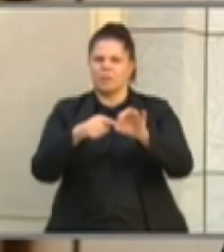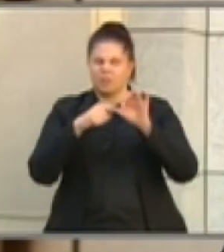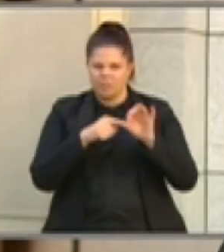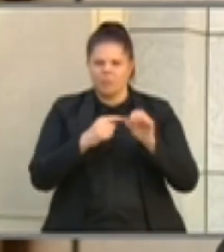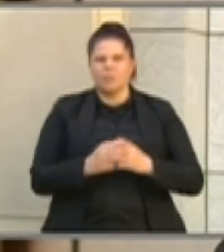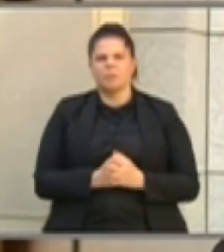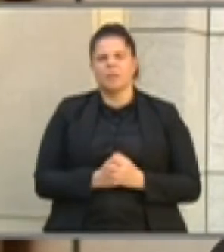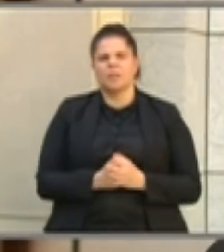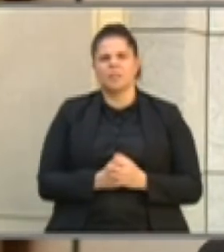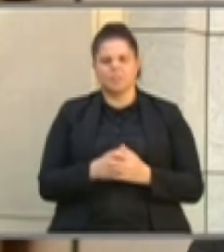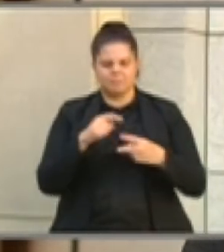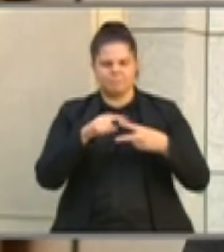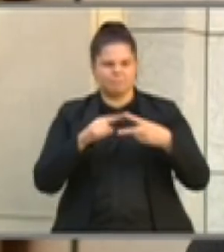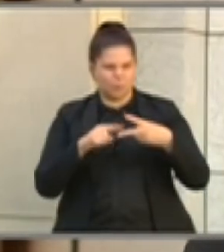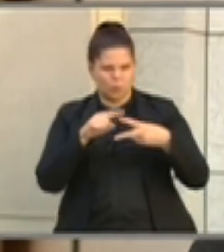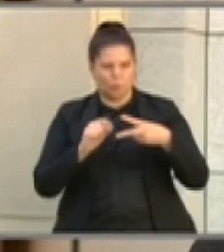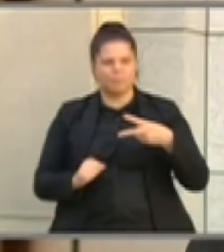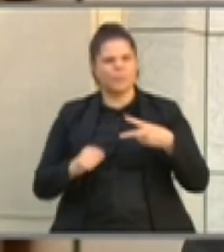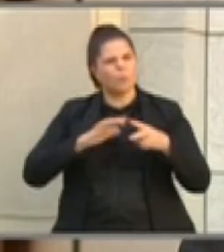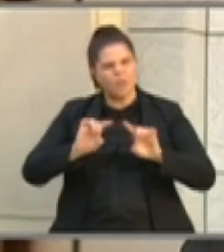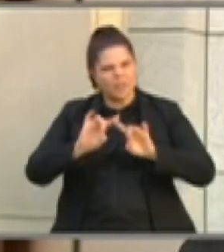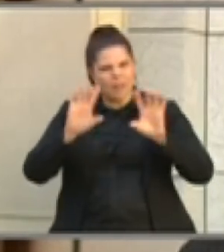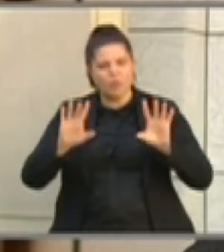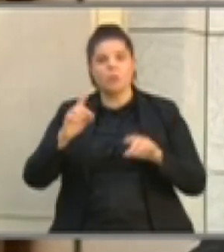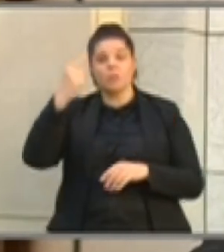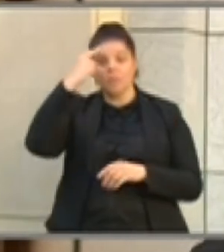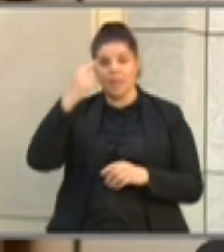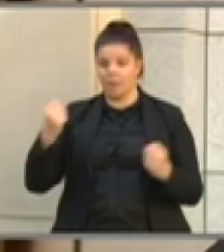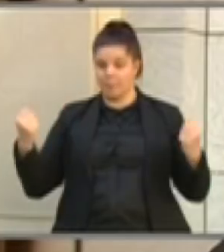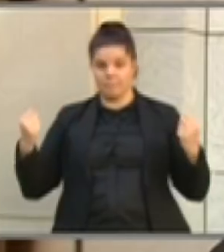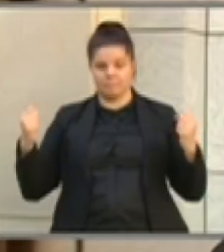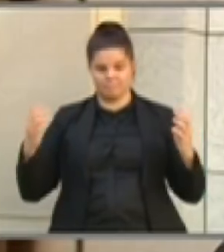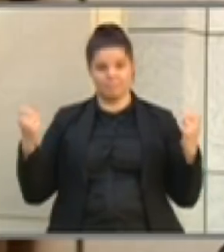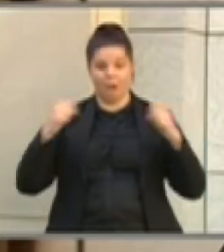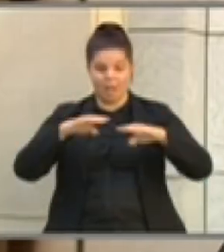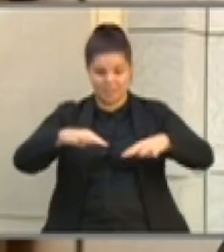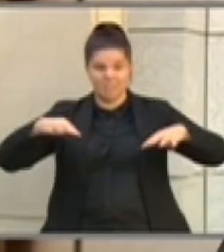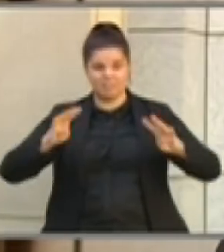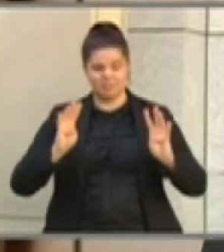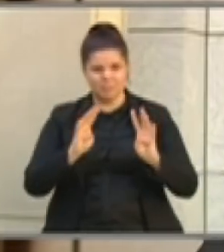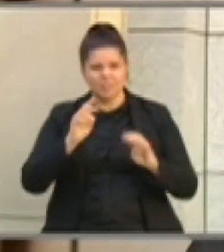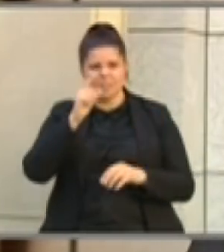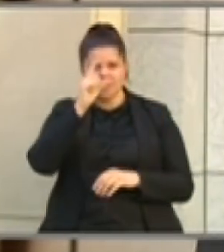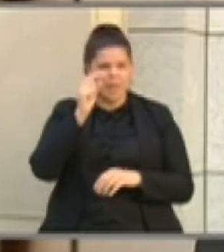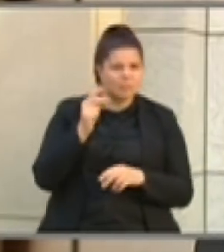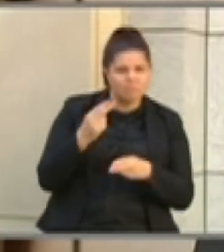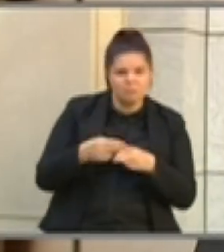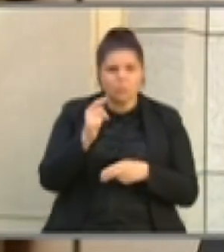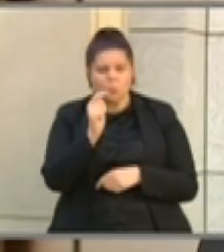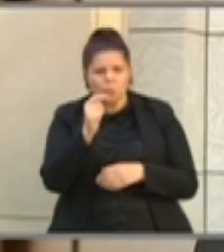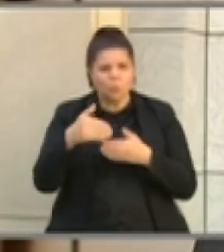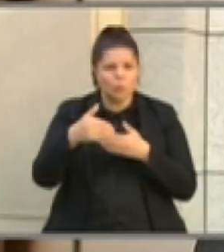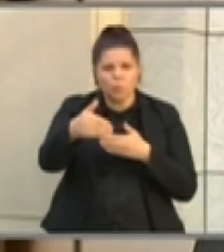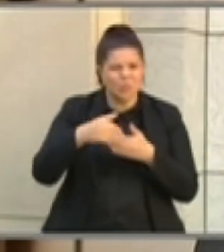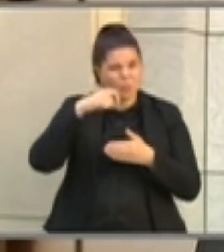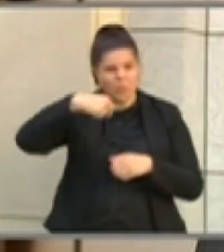qualifications. The recalling of Parliament, how quickly would that happen given people are relying on these payments almost immediately? Do you expect that will